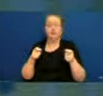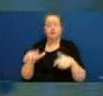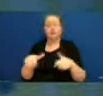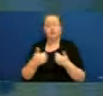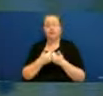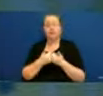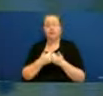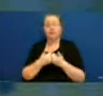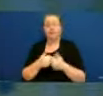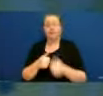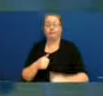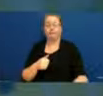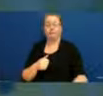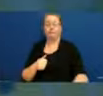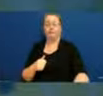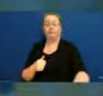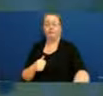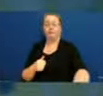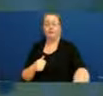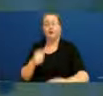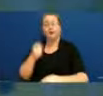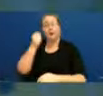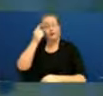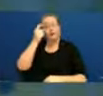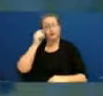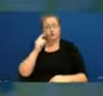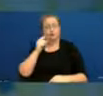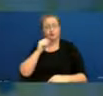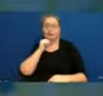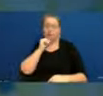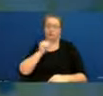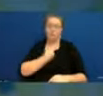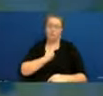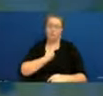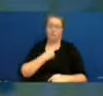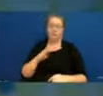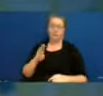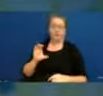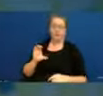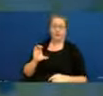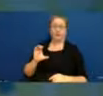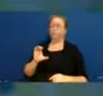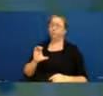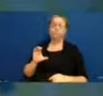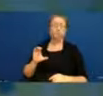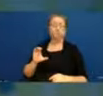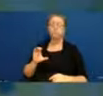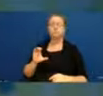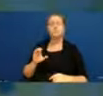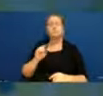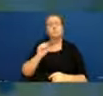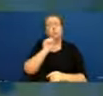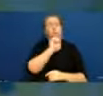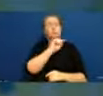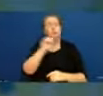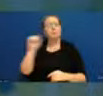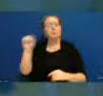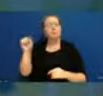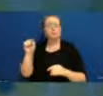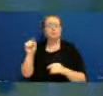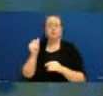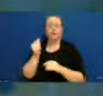cope from a public health perspective. But what we see is we're not alone in this. And with the exception of those areas who were